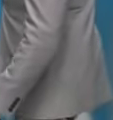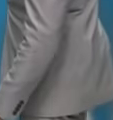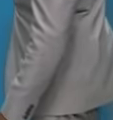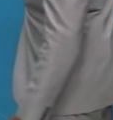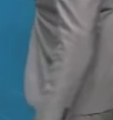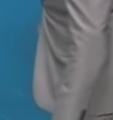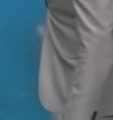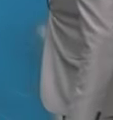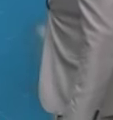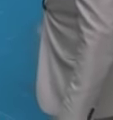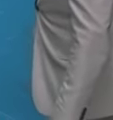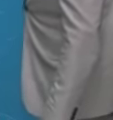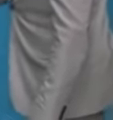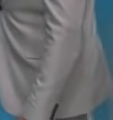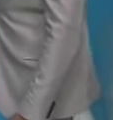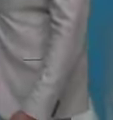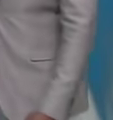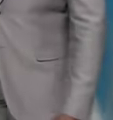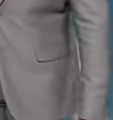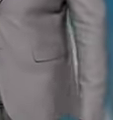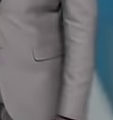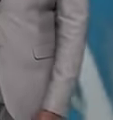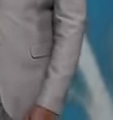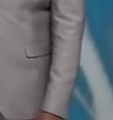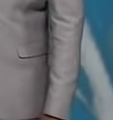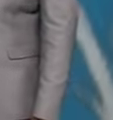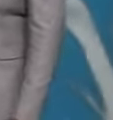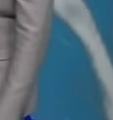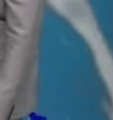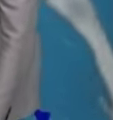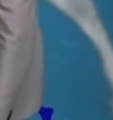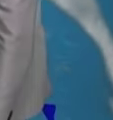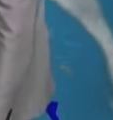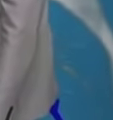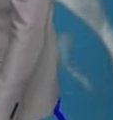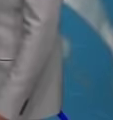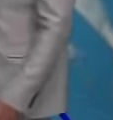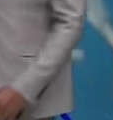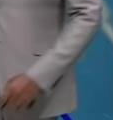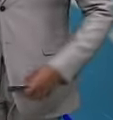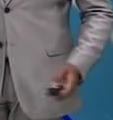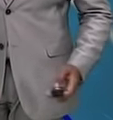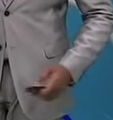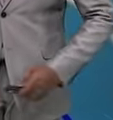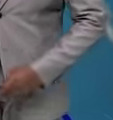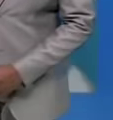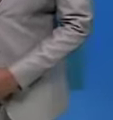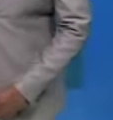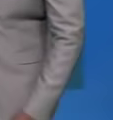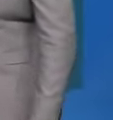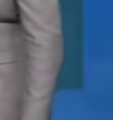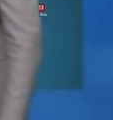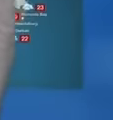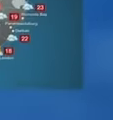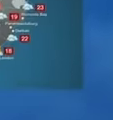are forecast across Limpopo, Mpumalanga, and much of KwaZulu-Natal. In the evening, the rain should spread into the southwestern areas of